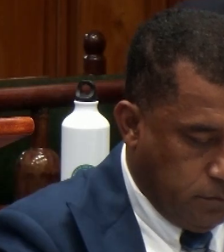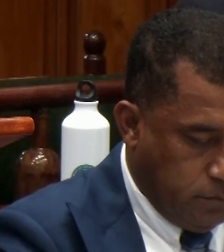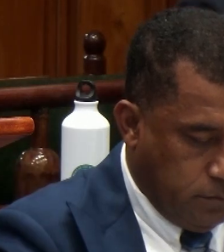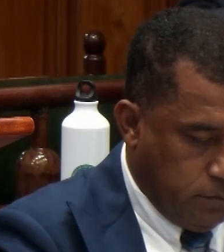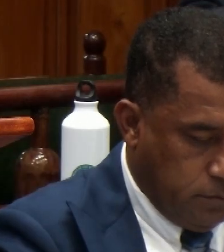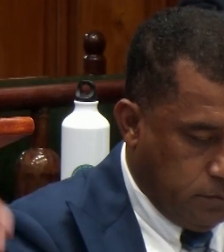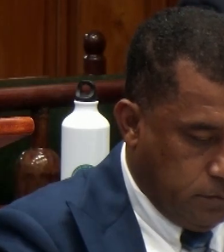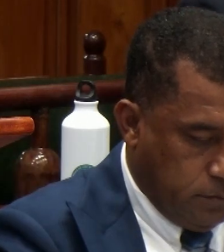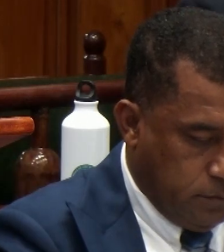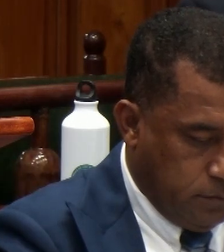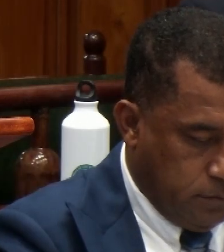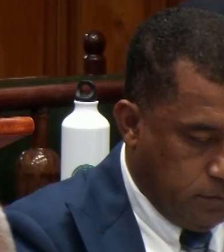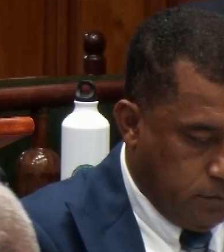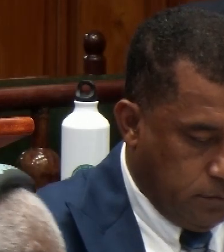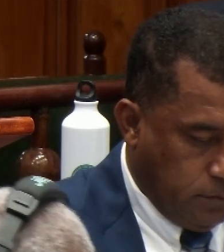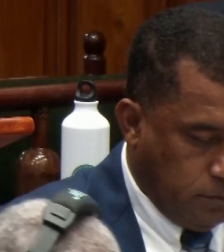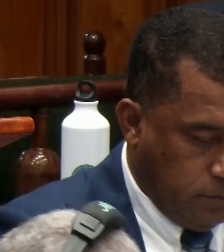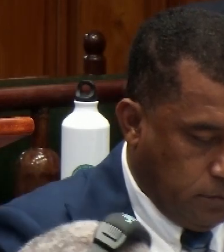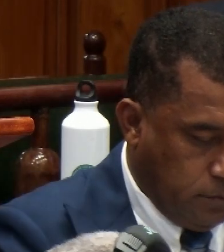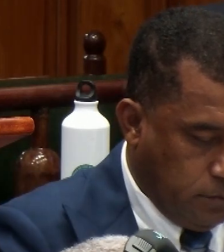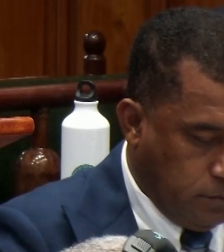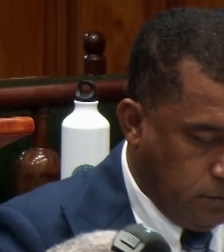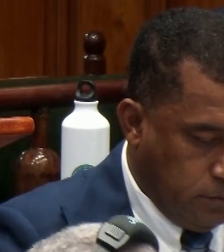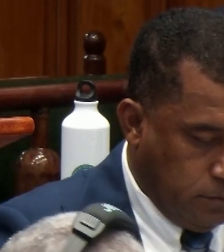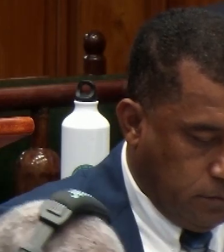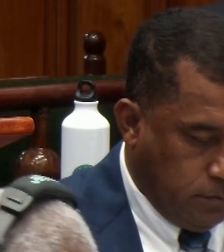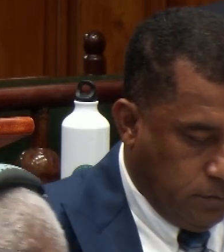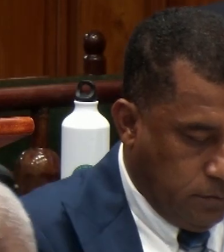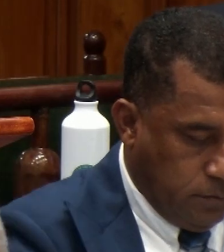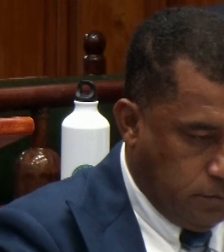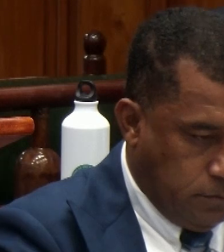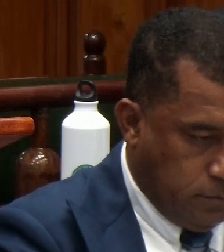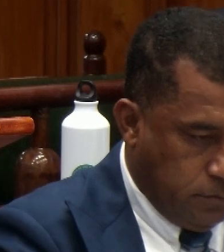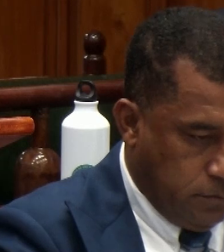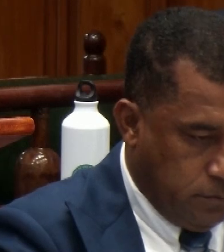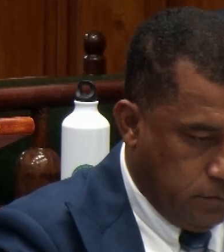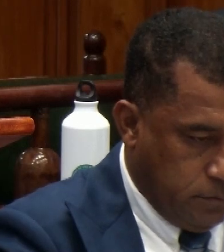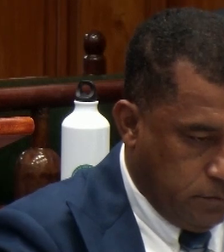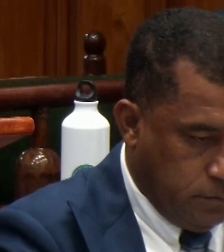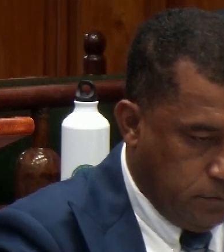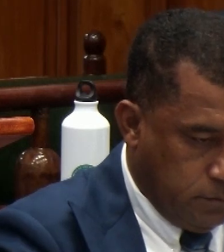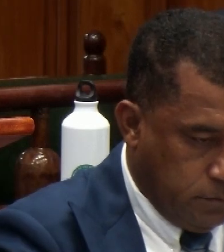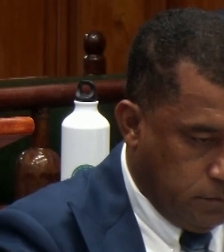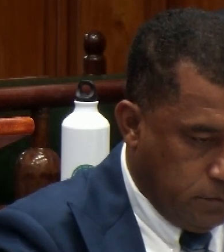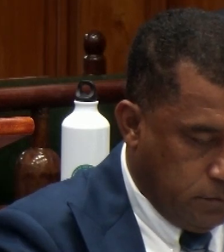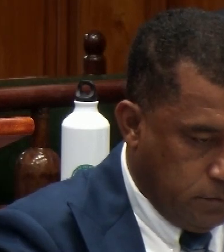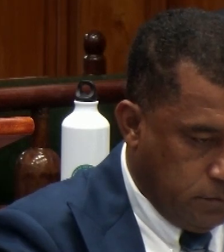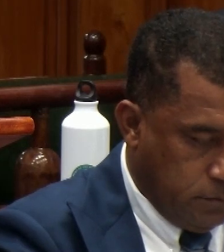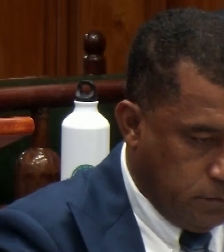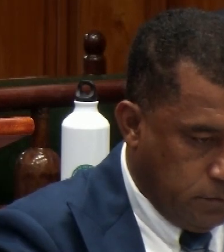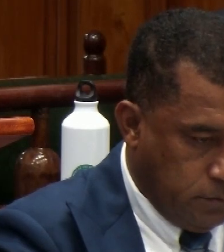job fair. Mr. Speaker, sir, the Church has also offered to host similar events at any of